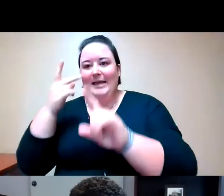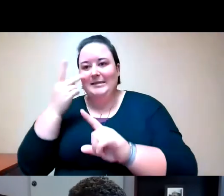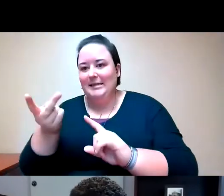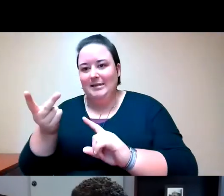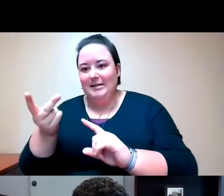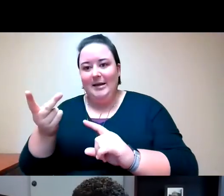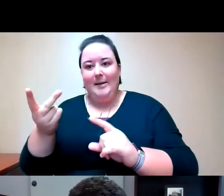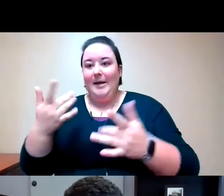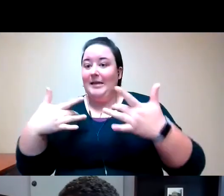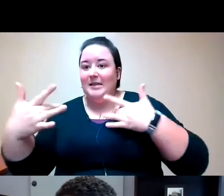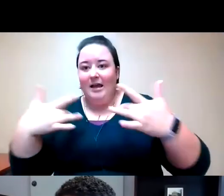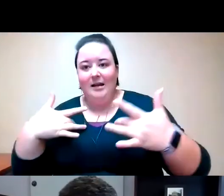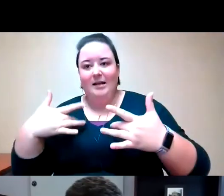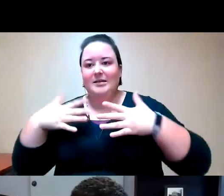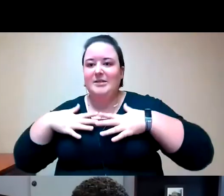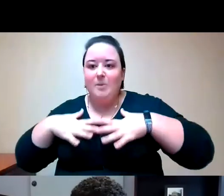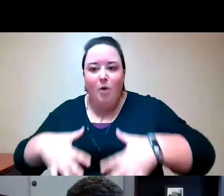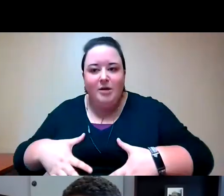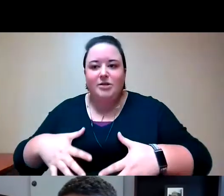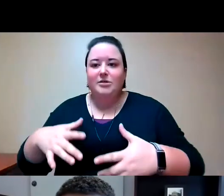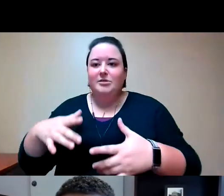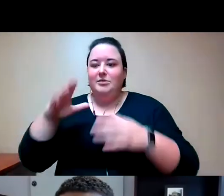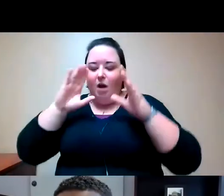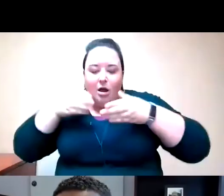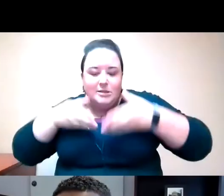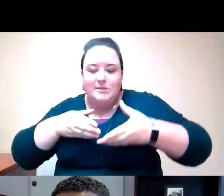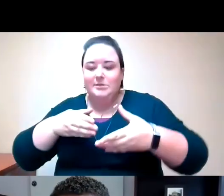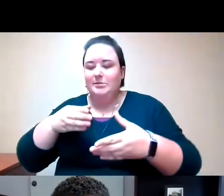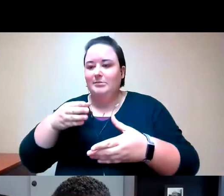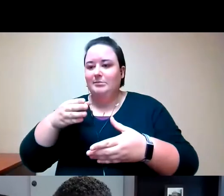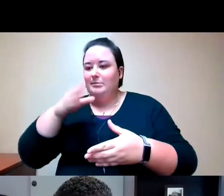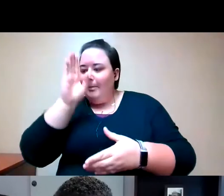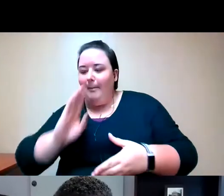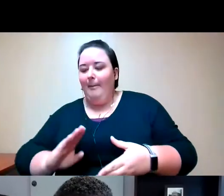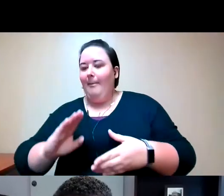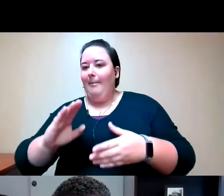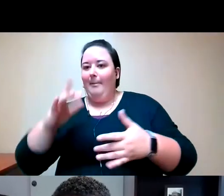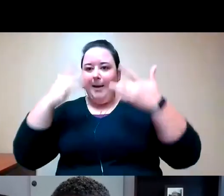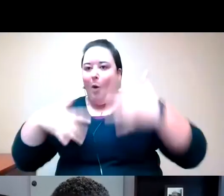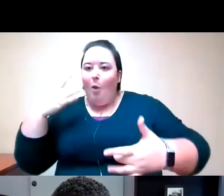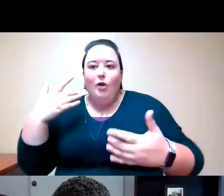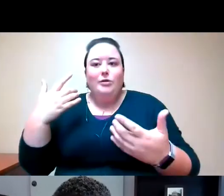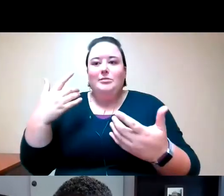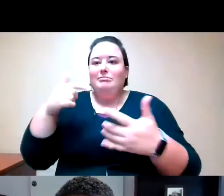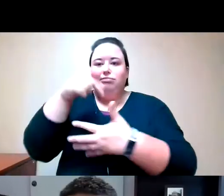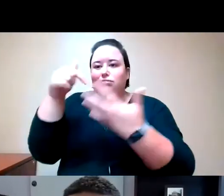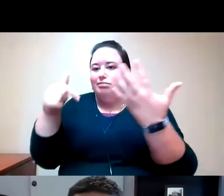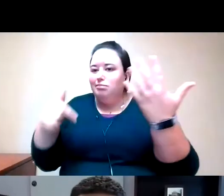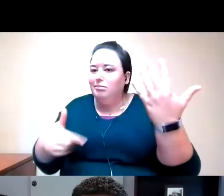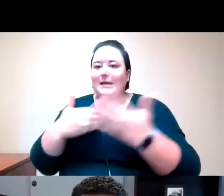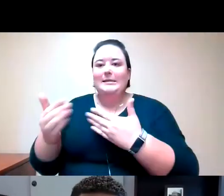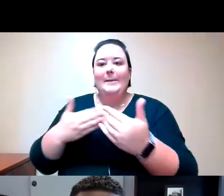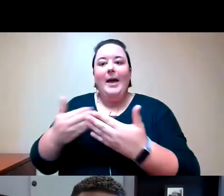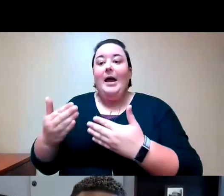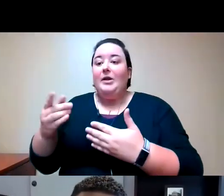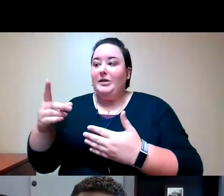anxiety, depression, autism, bipolar, whatever it may be, disability should not be seen as